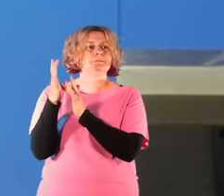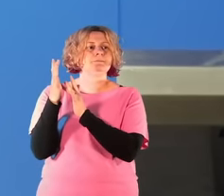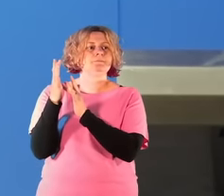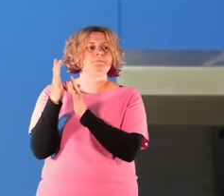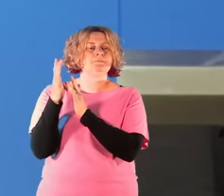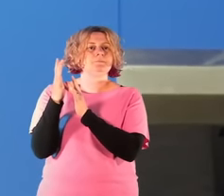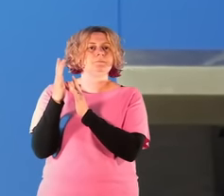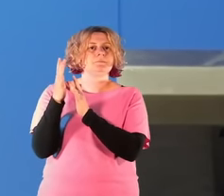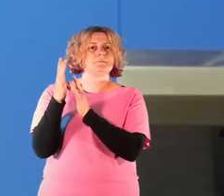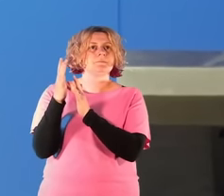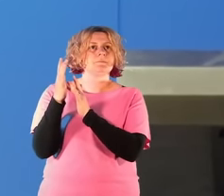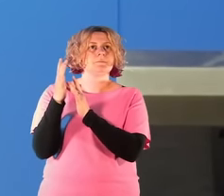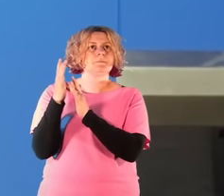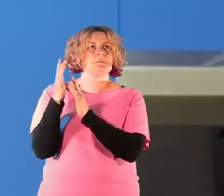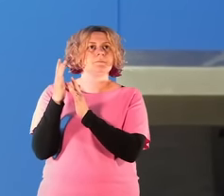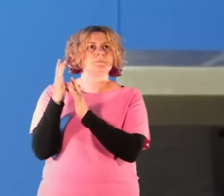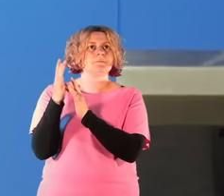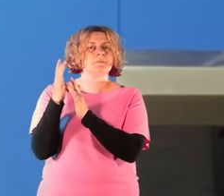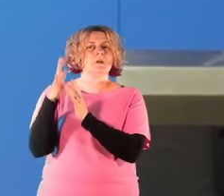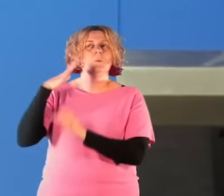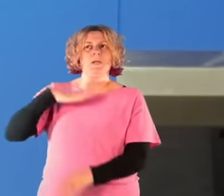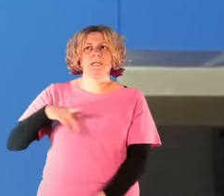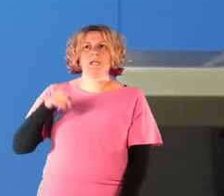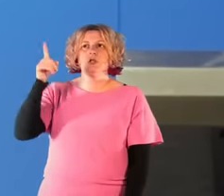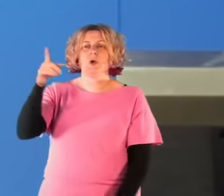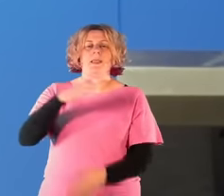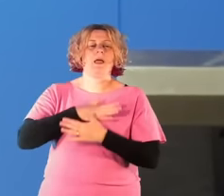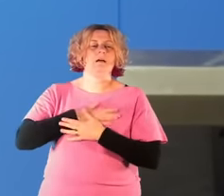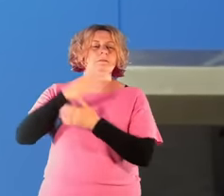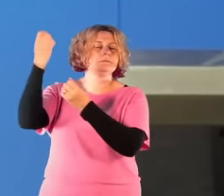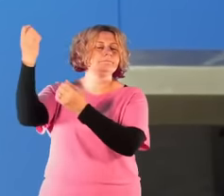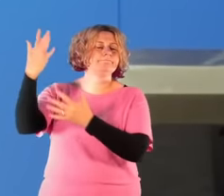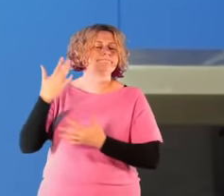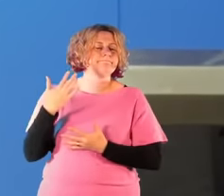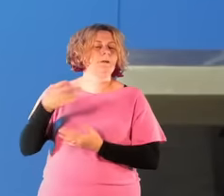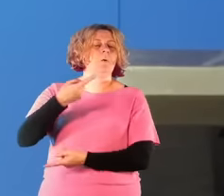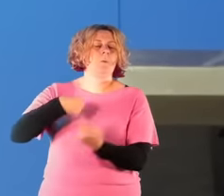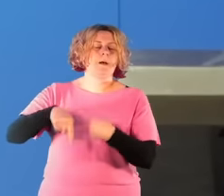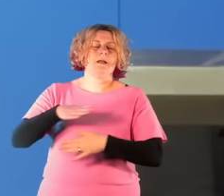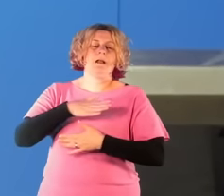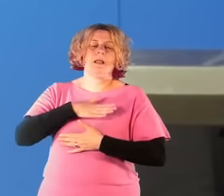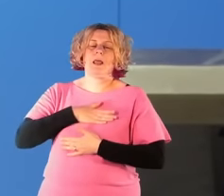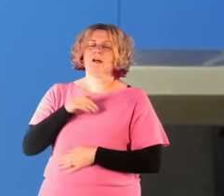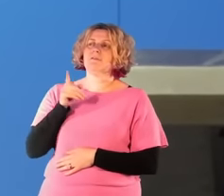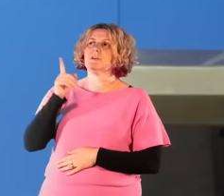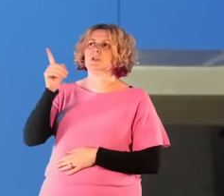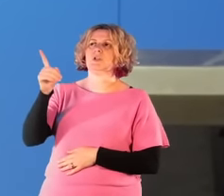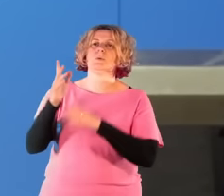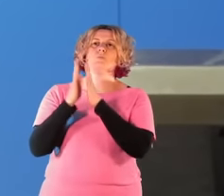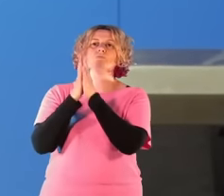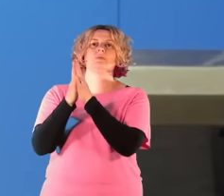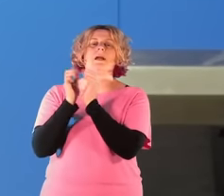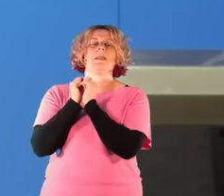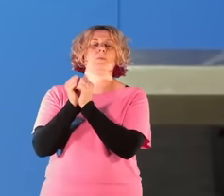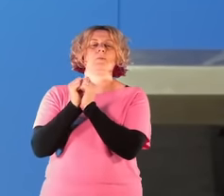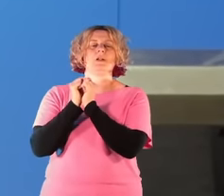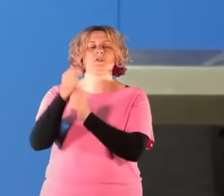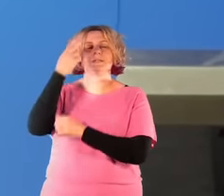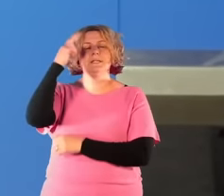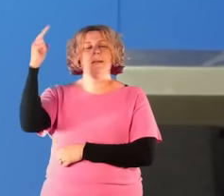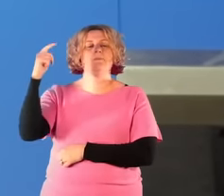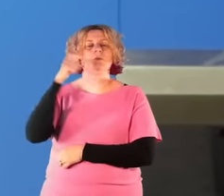How we need your help. How we love you. We pray in the precious name of your Son,